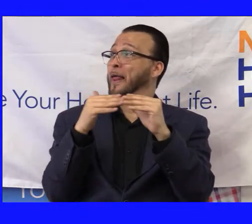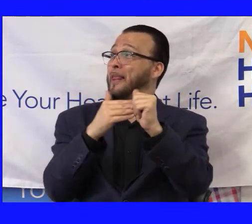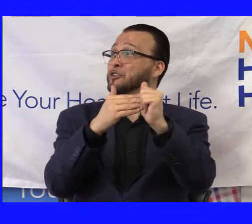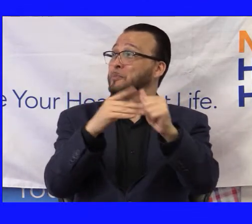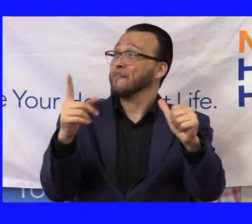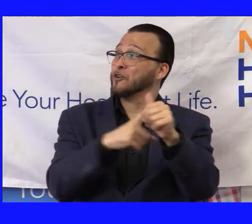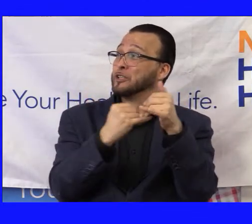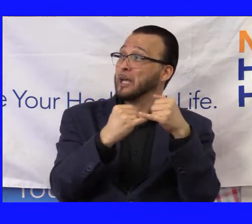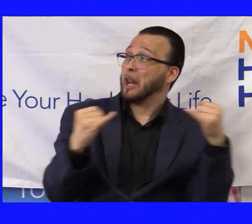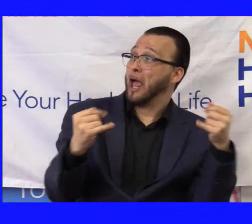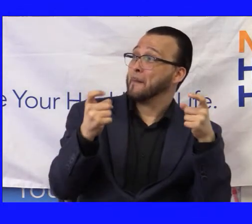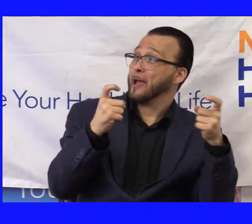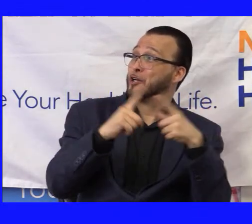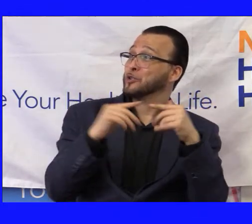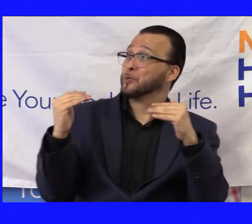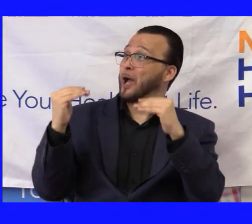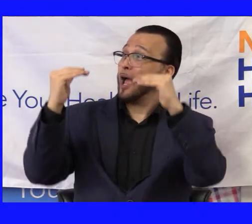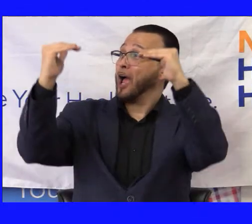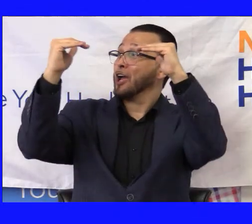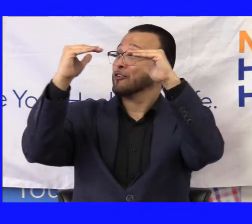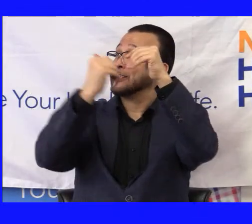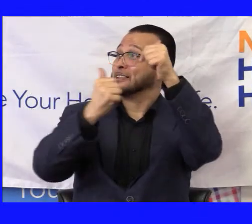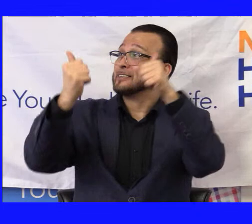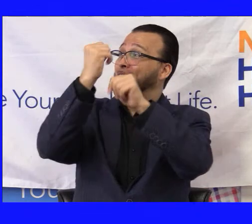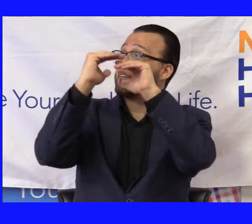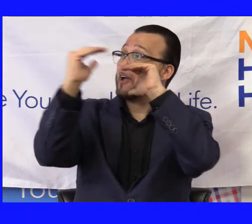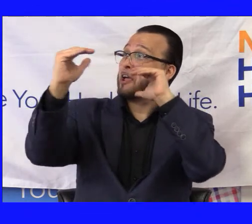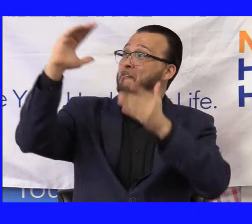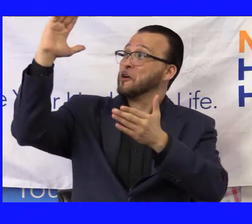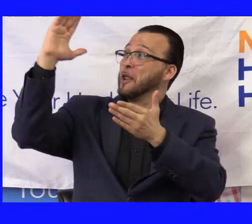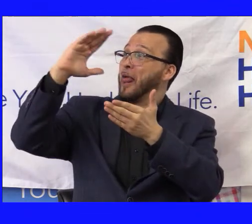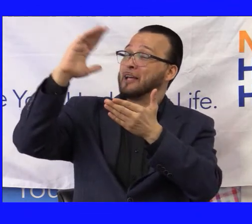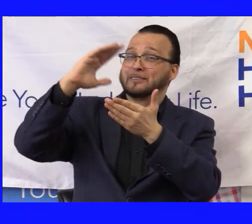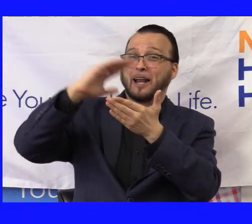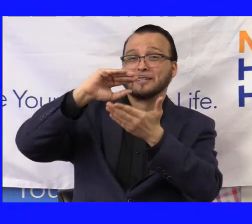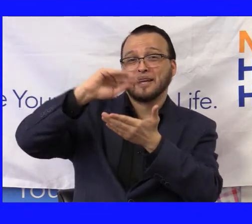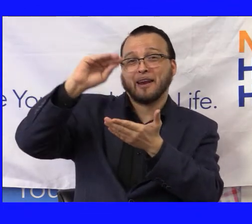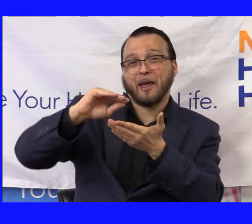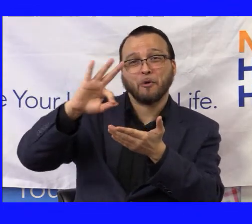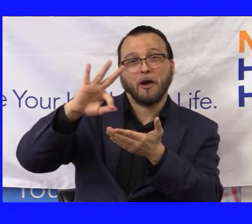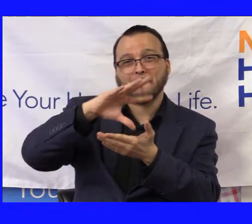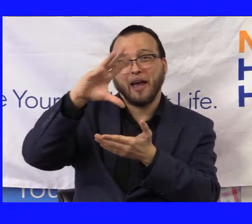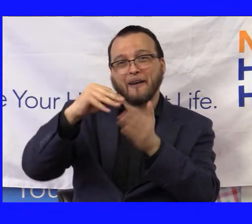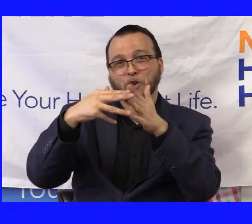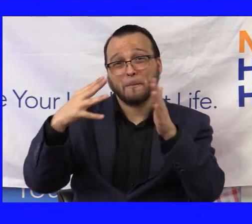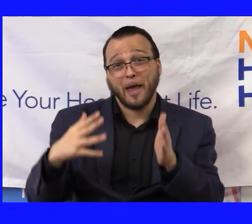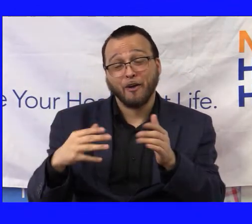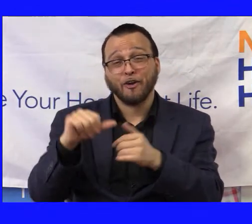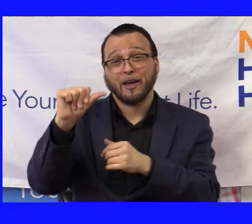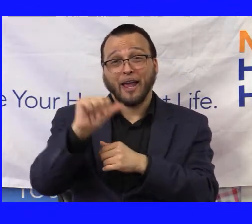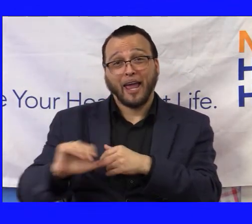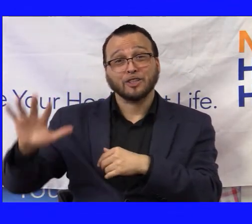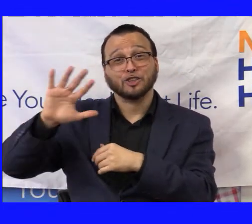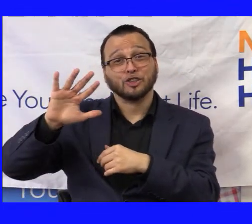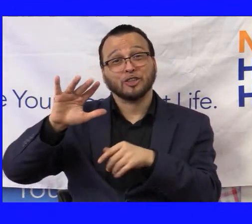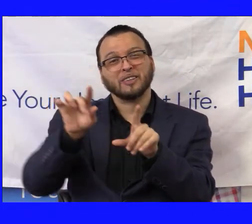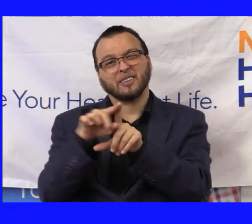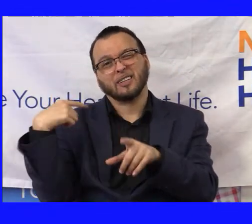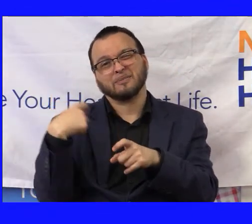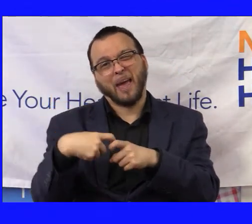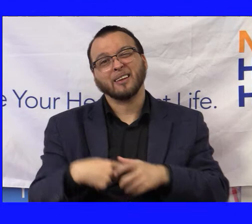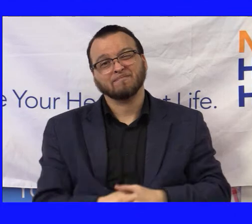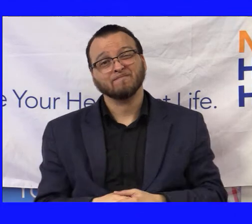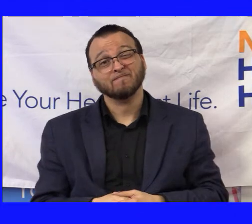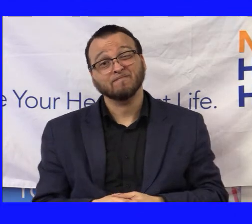to higher executive levels, there are lower rates of African Americans, Asians, as well as